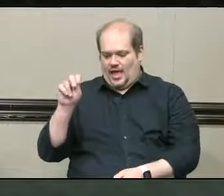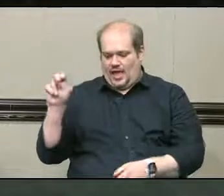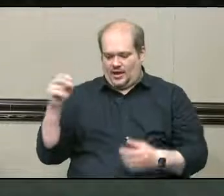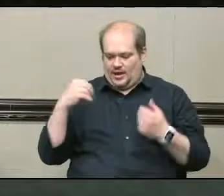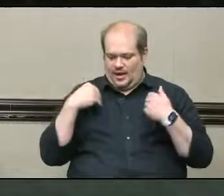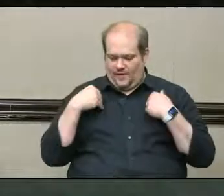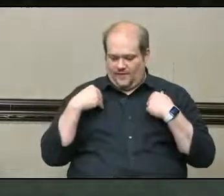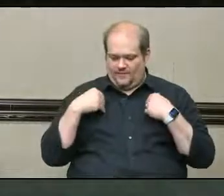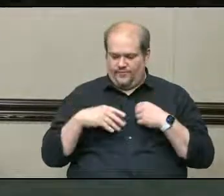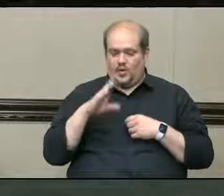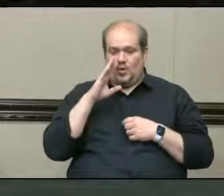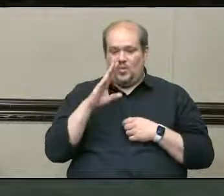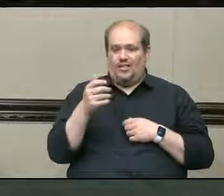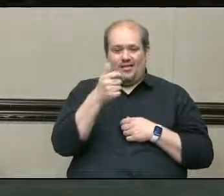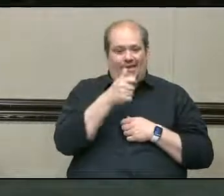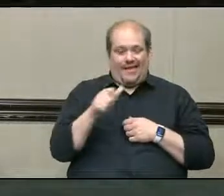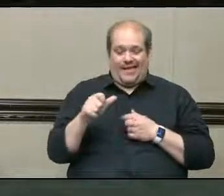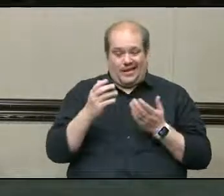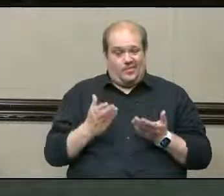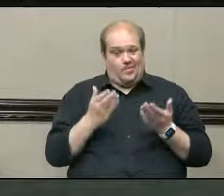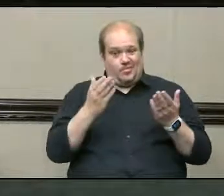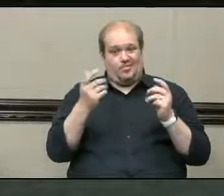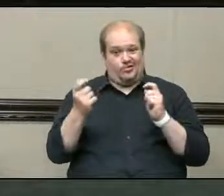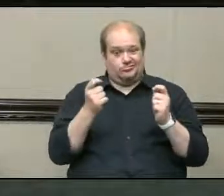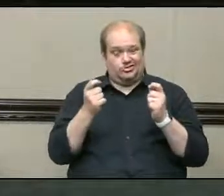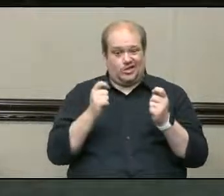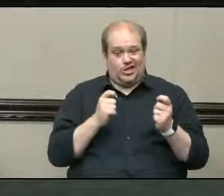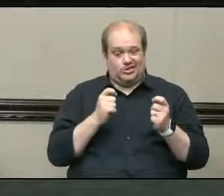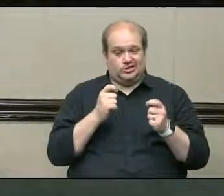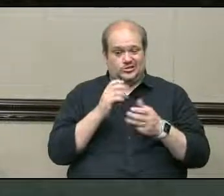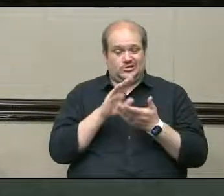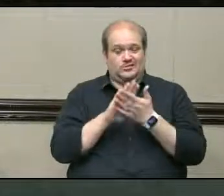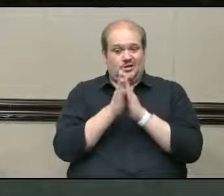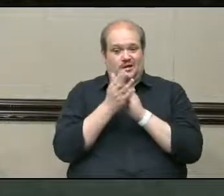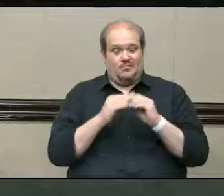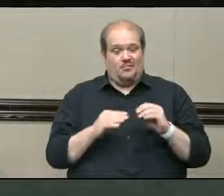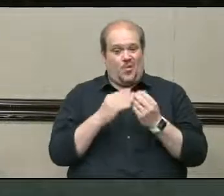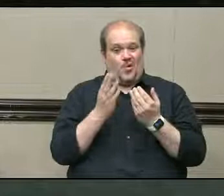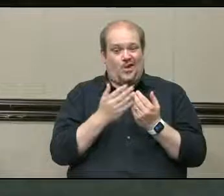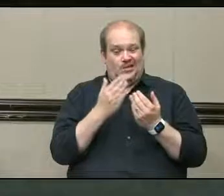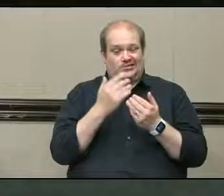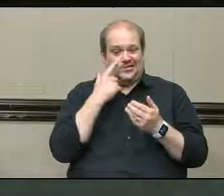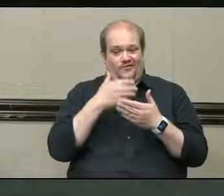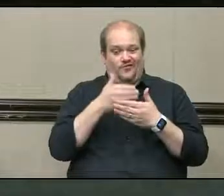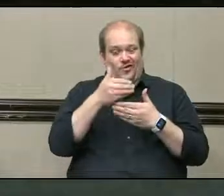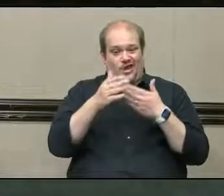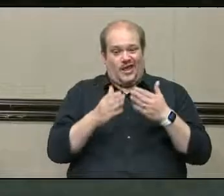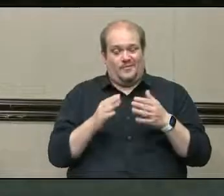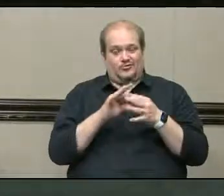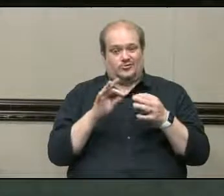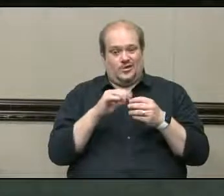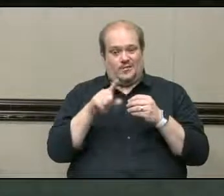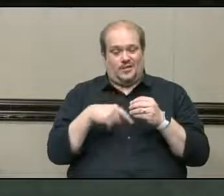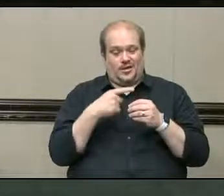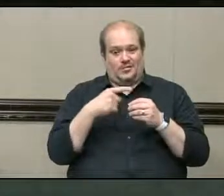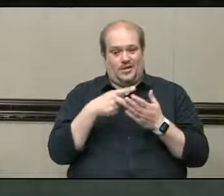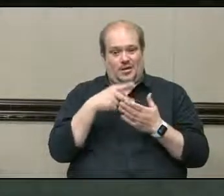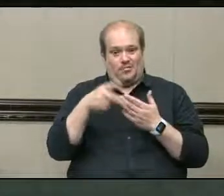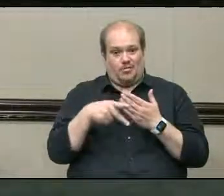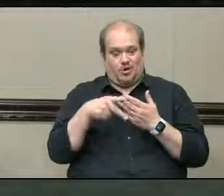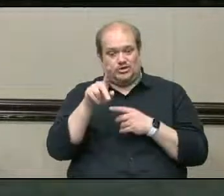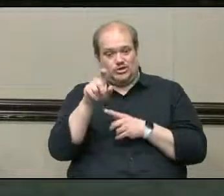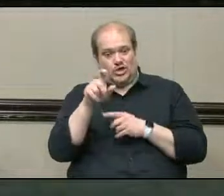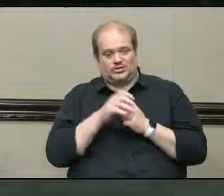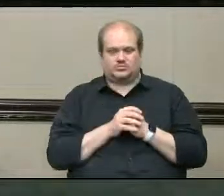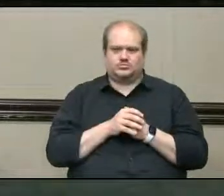she asked, will anything in the proposed changes make it easier for neighbors to comment on projects?